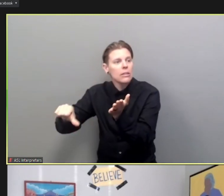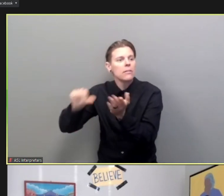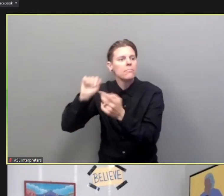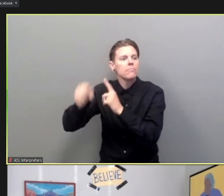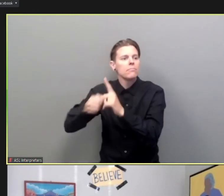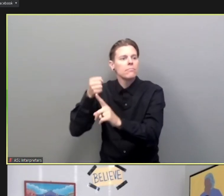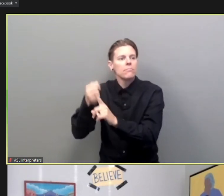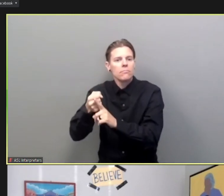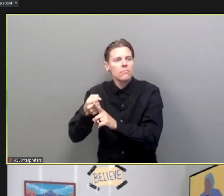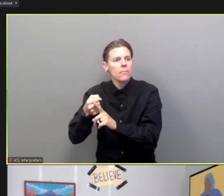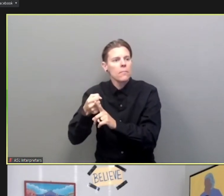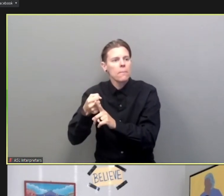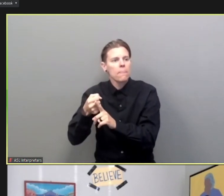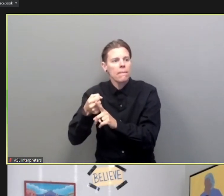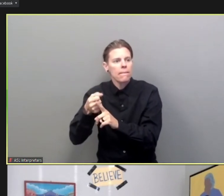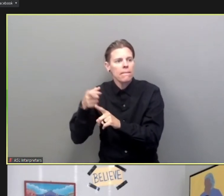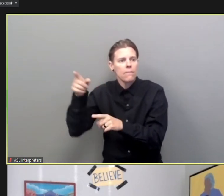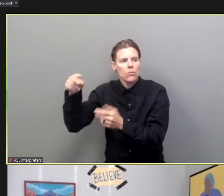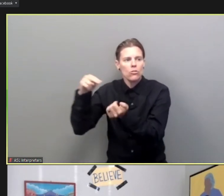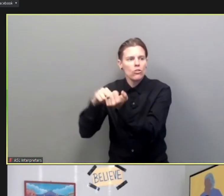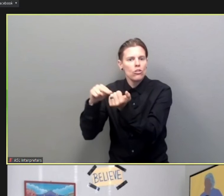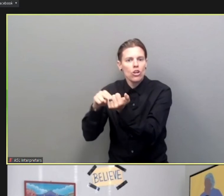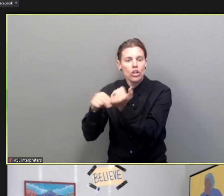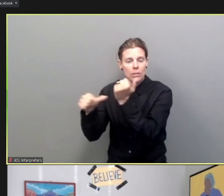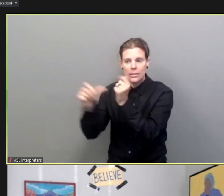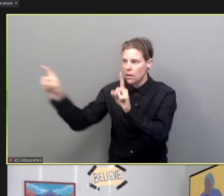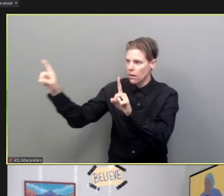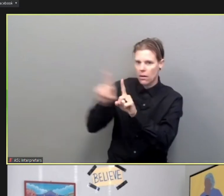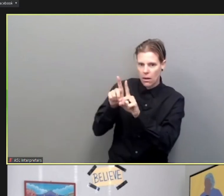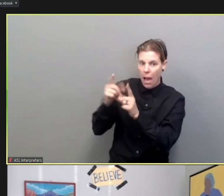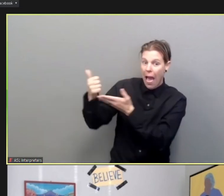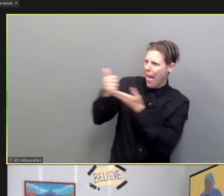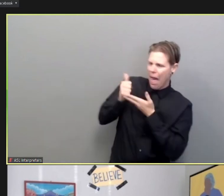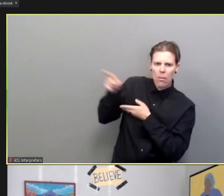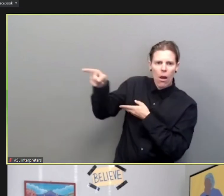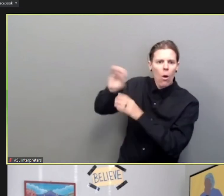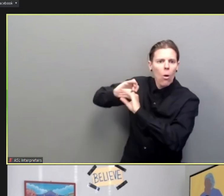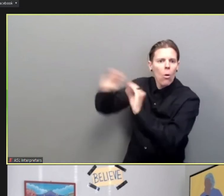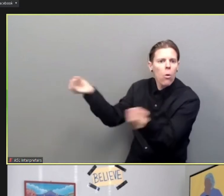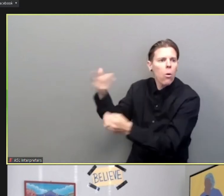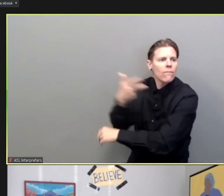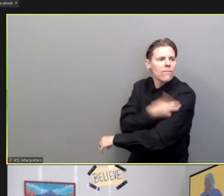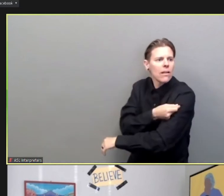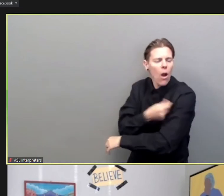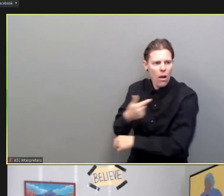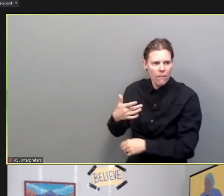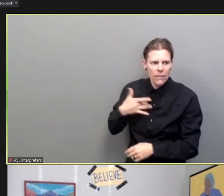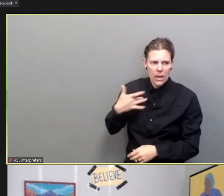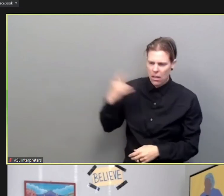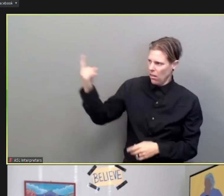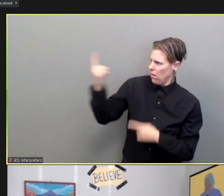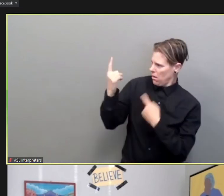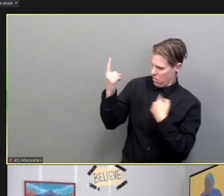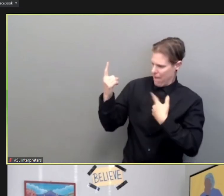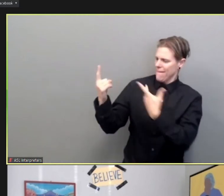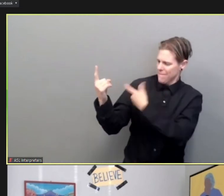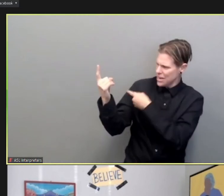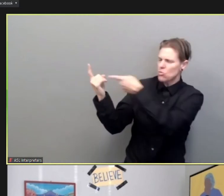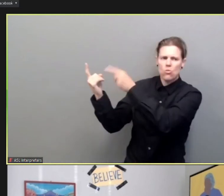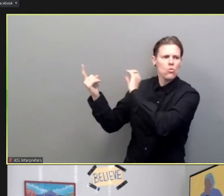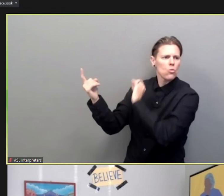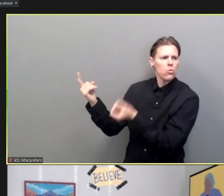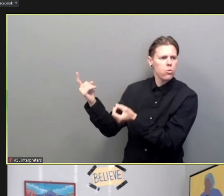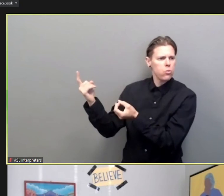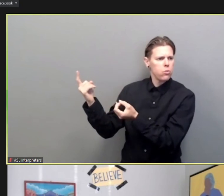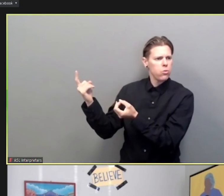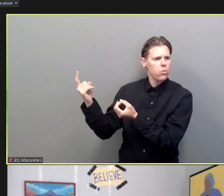The woman who had the surgery, she felt that this put her in danger, that it was a risk she hadn't signed on for. But she was